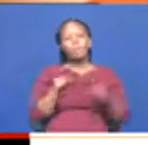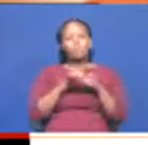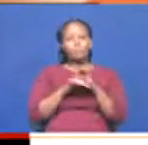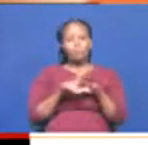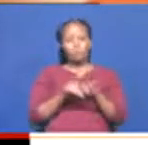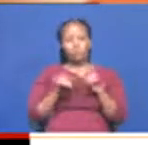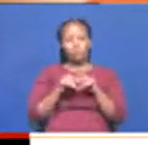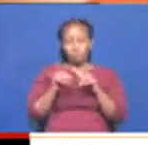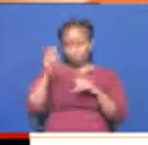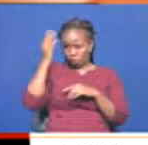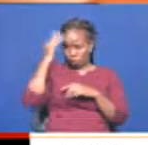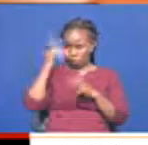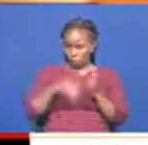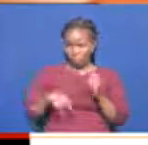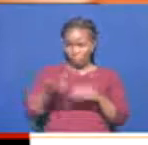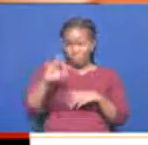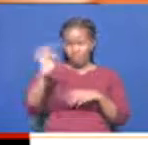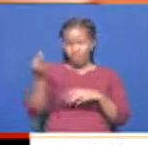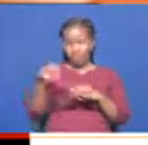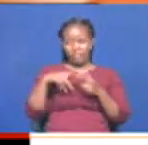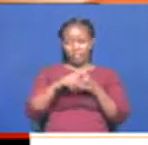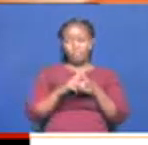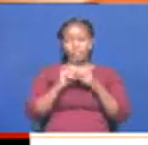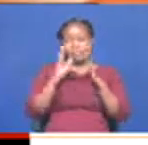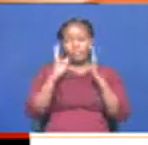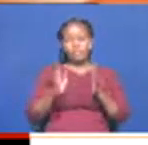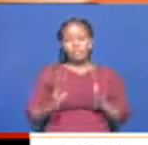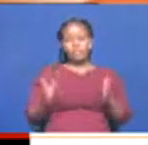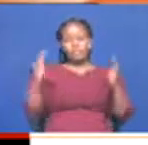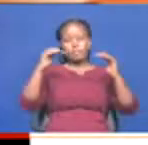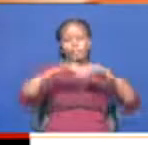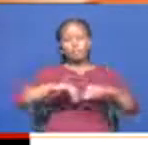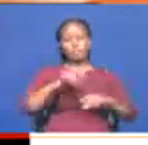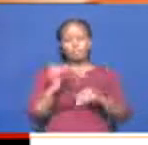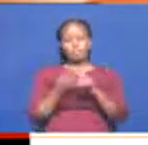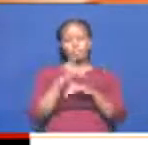third Engineering Partnership Convention kicks off mid this week in Mombasa.